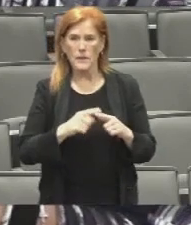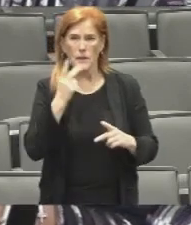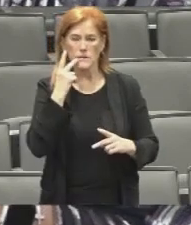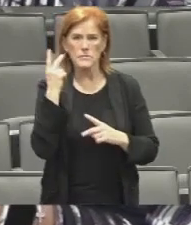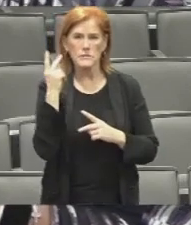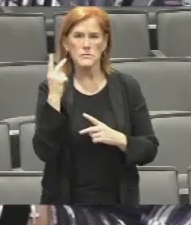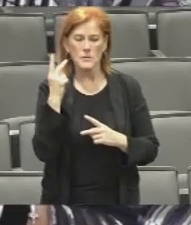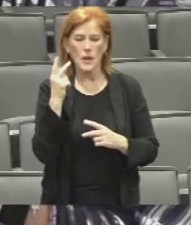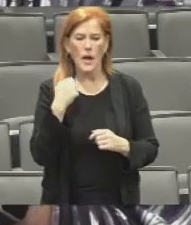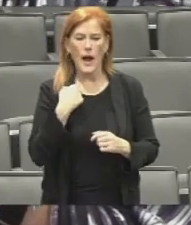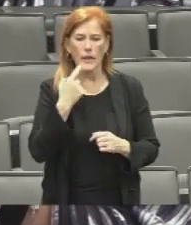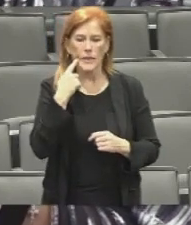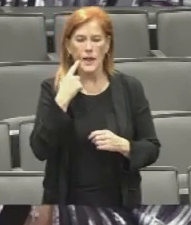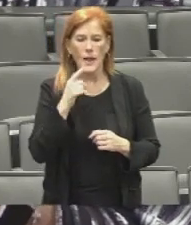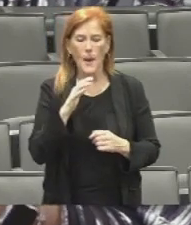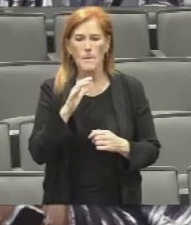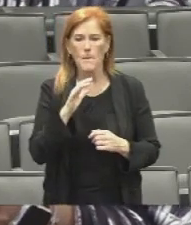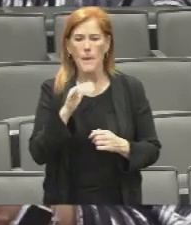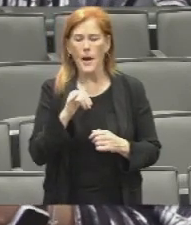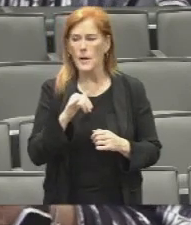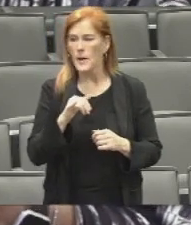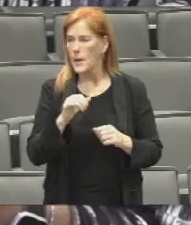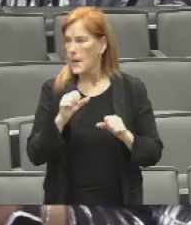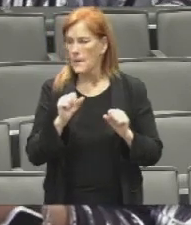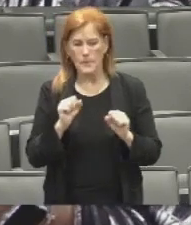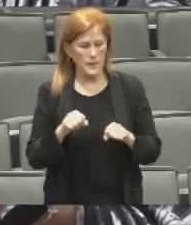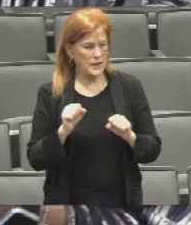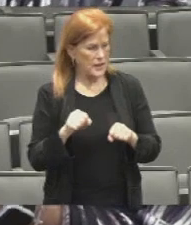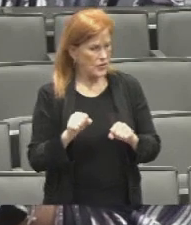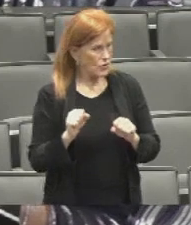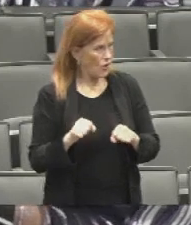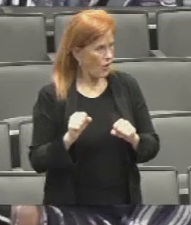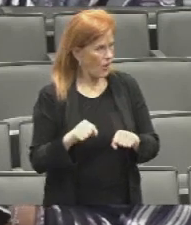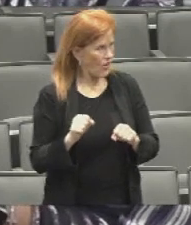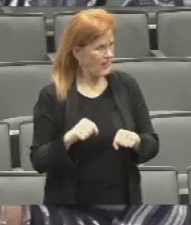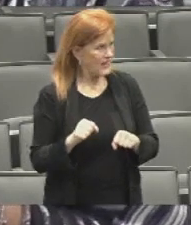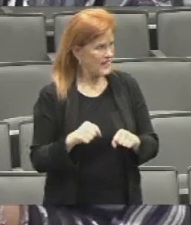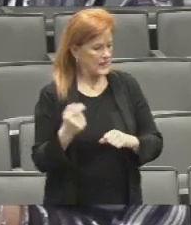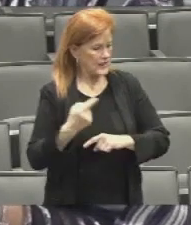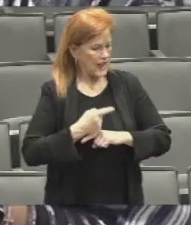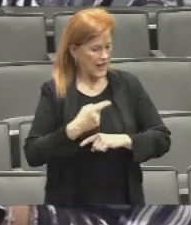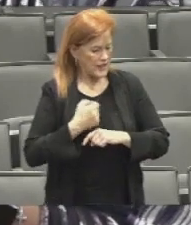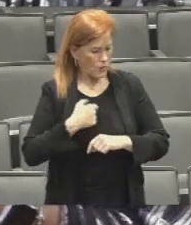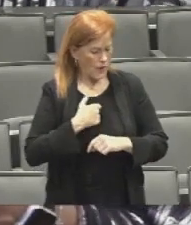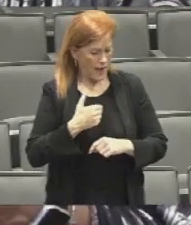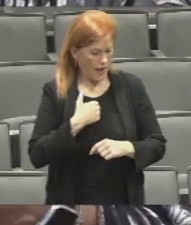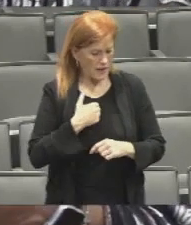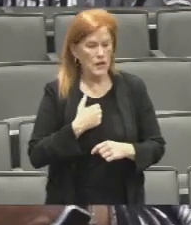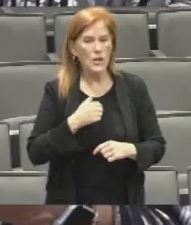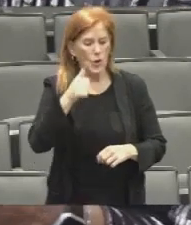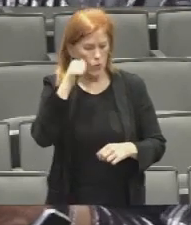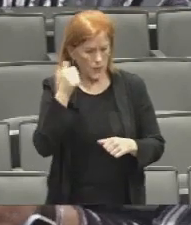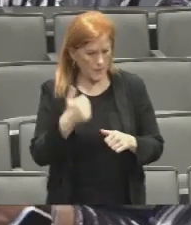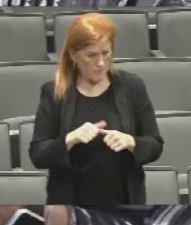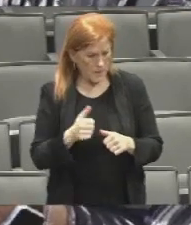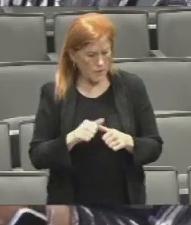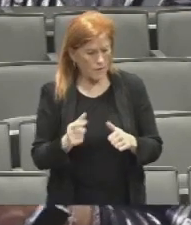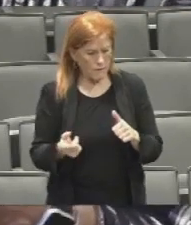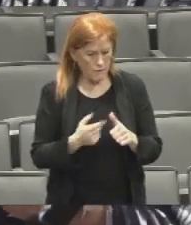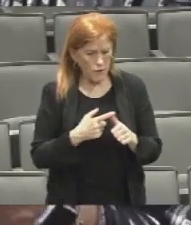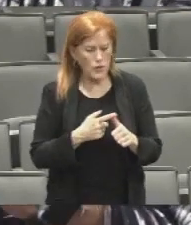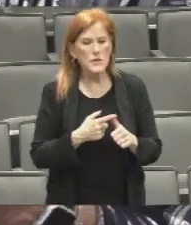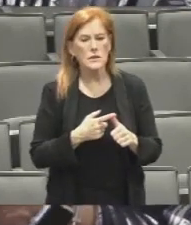on these potential waves that we have had. Remember, the first wave was all travelers who came into